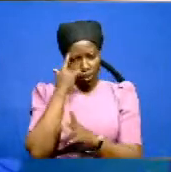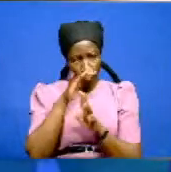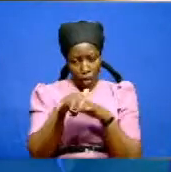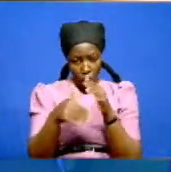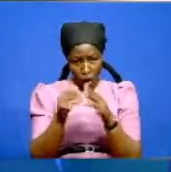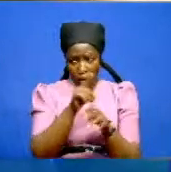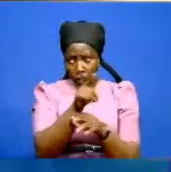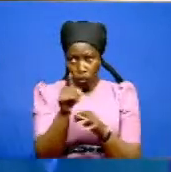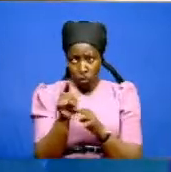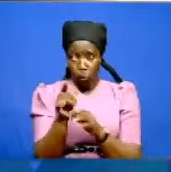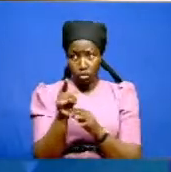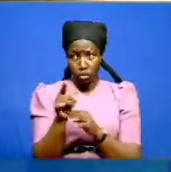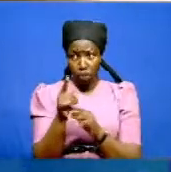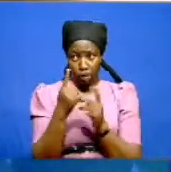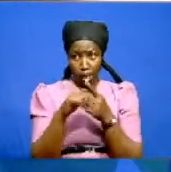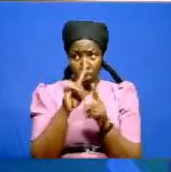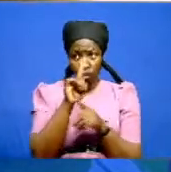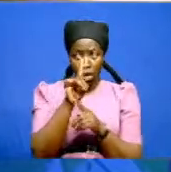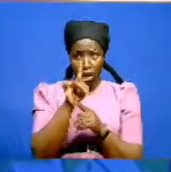But